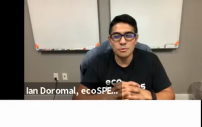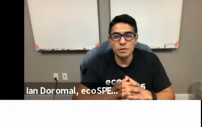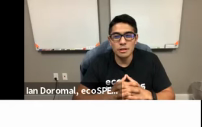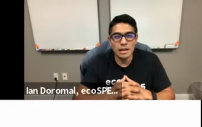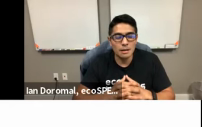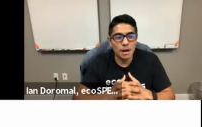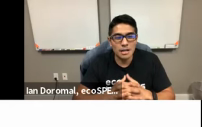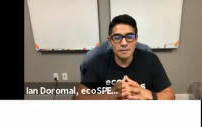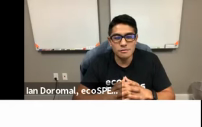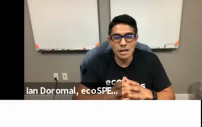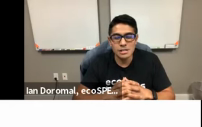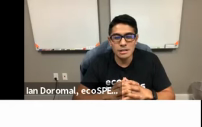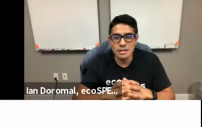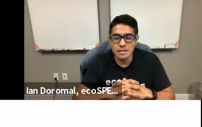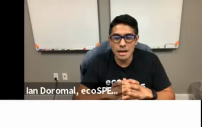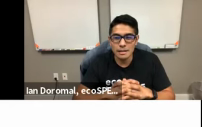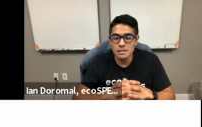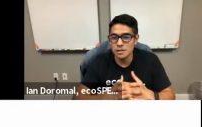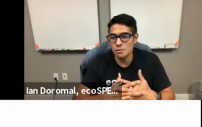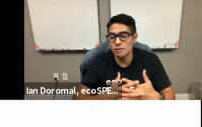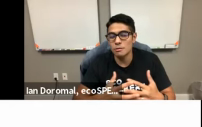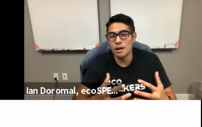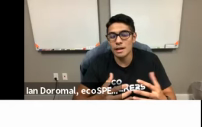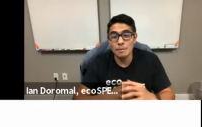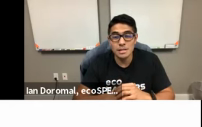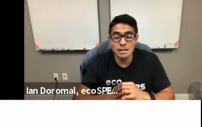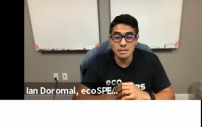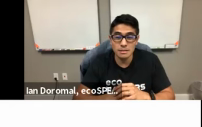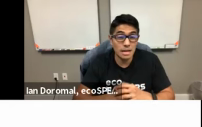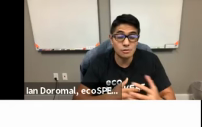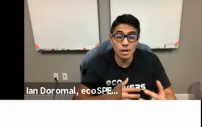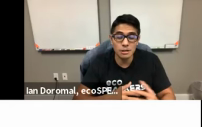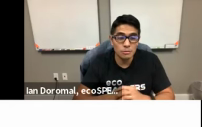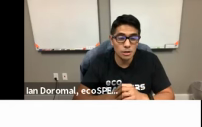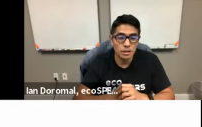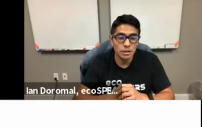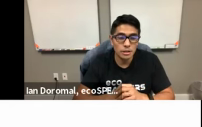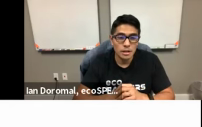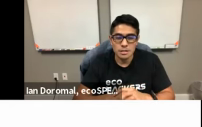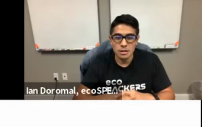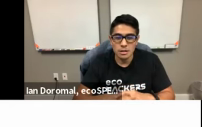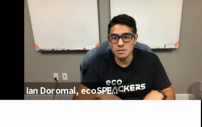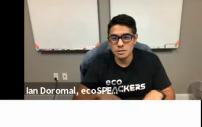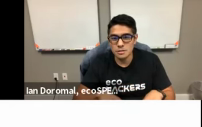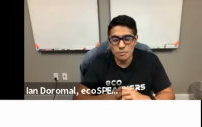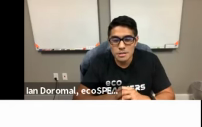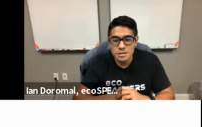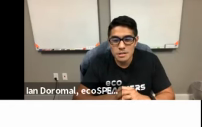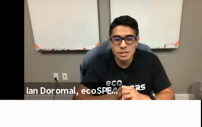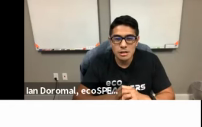is really getting positive traction is that it doesn't destroy the aquatic habitats that dredging would, doesn't